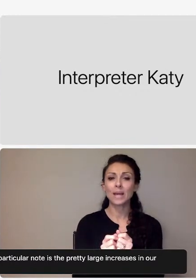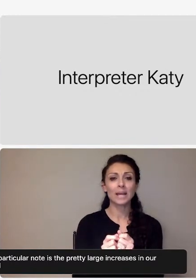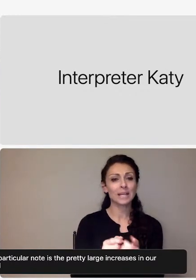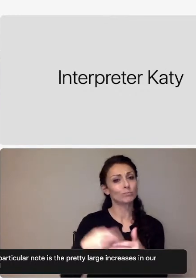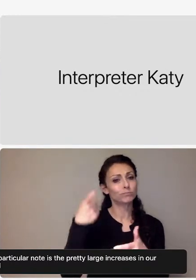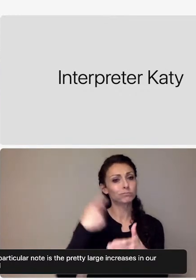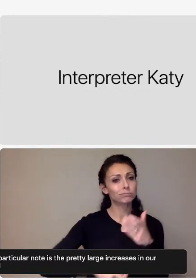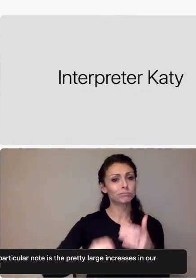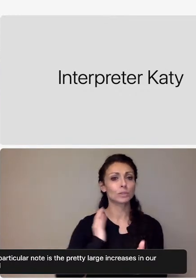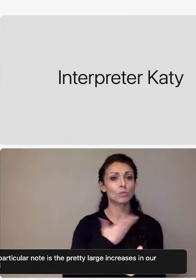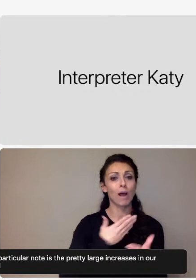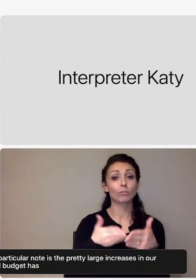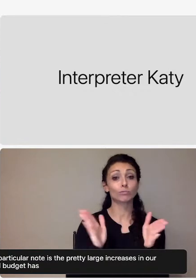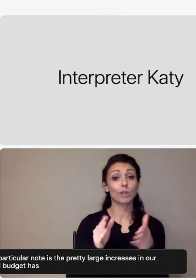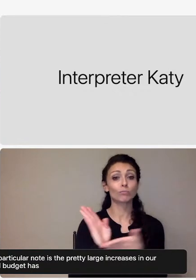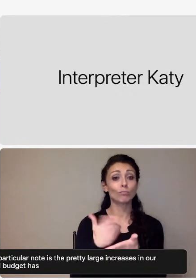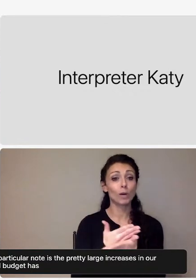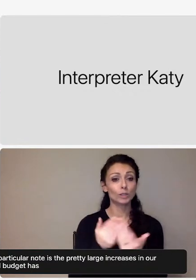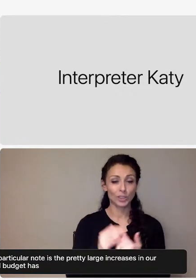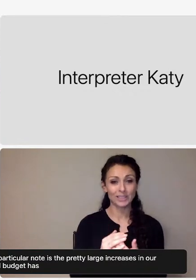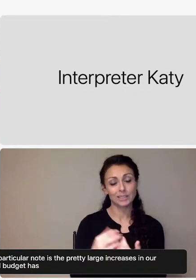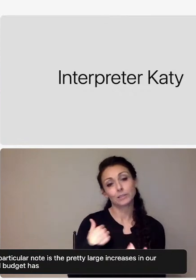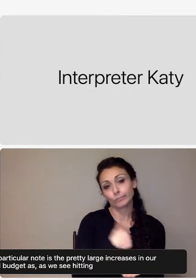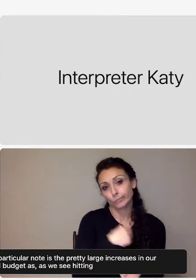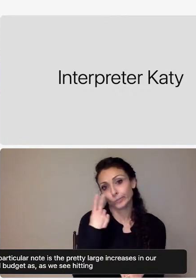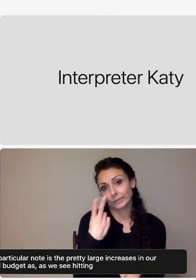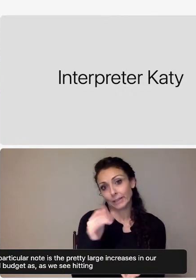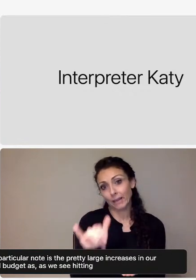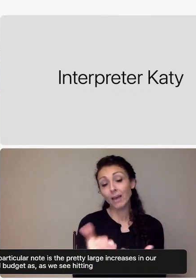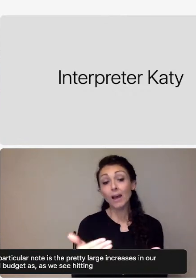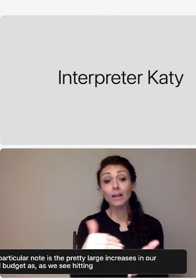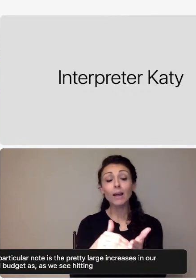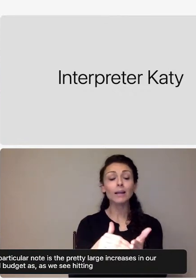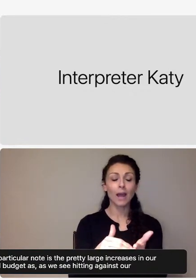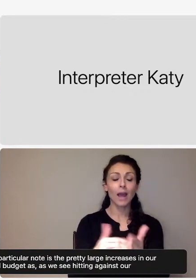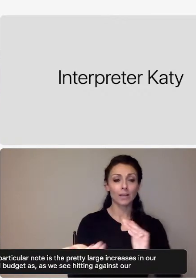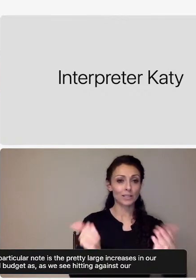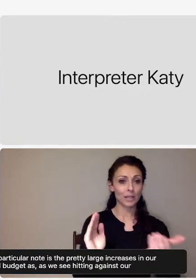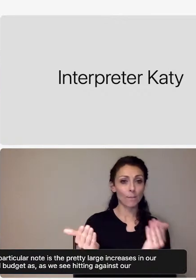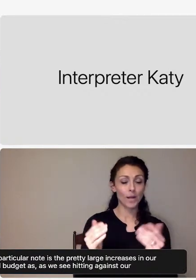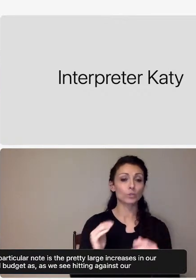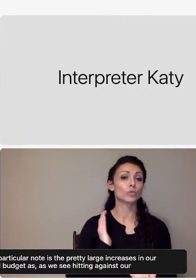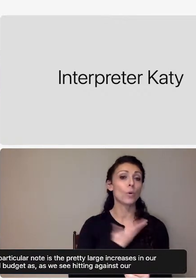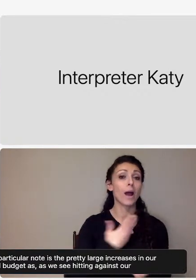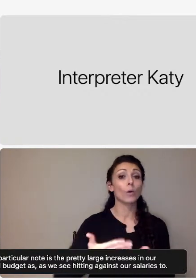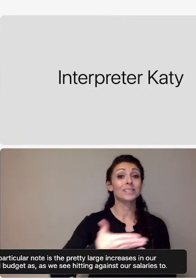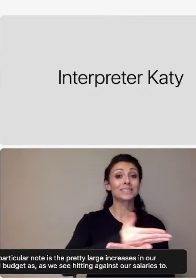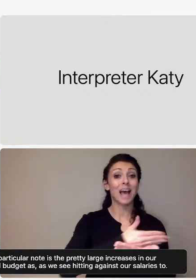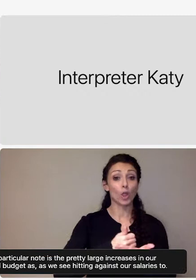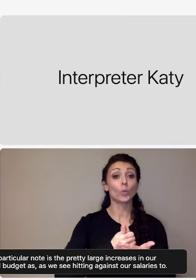as as we see hitting against our salaries too